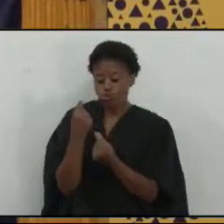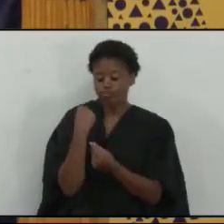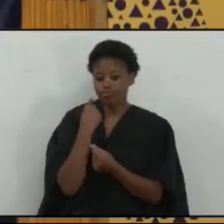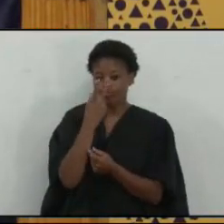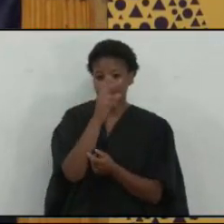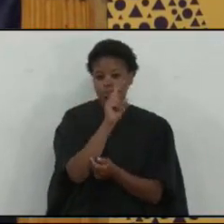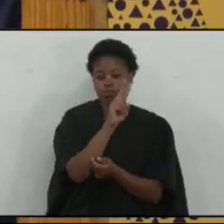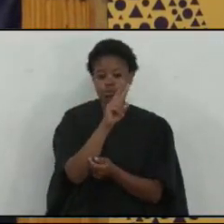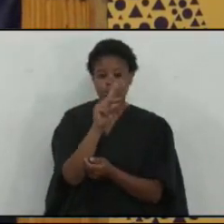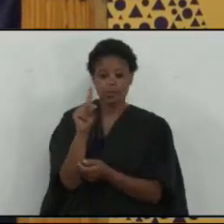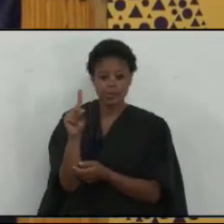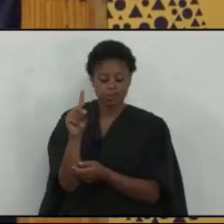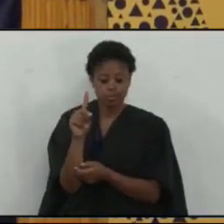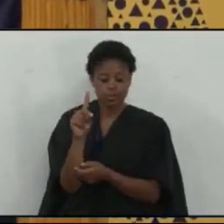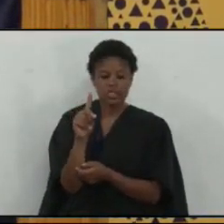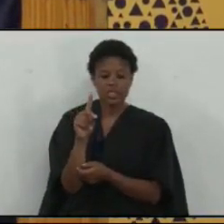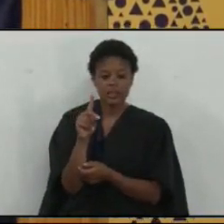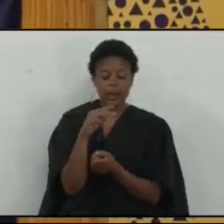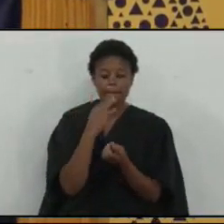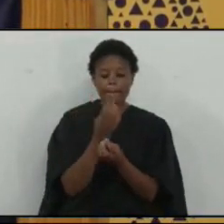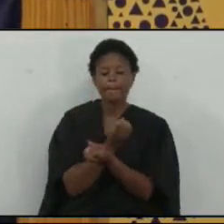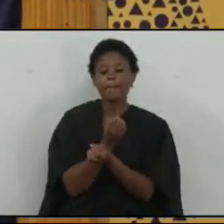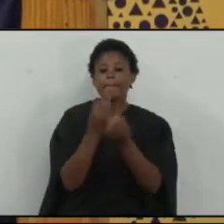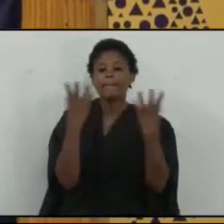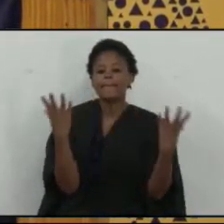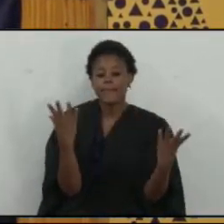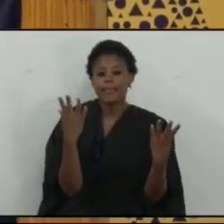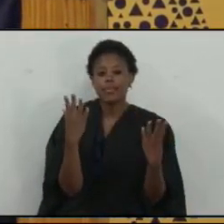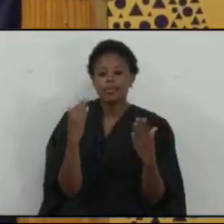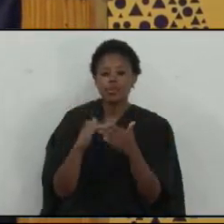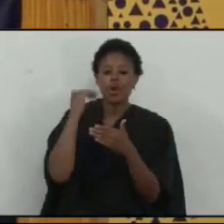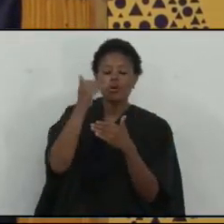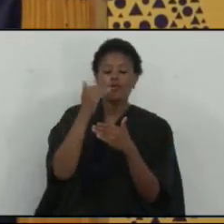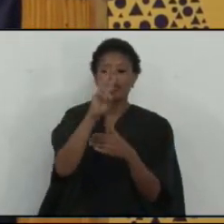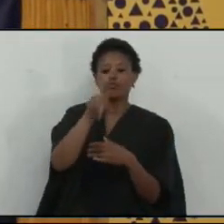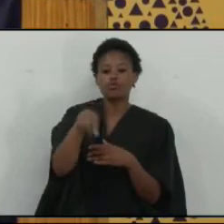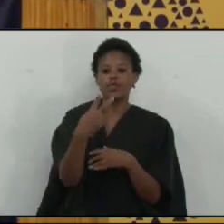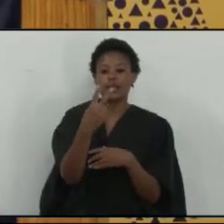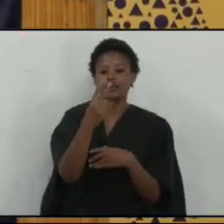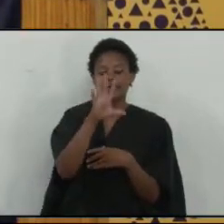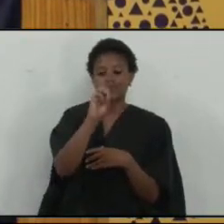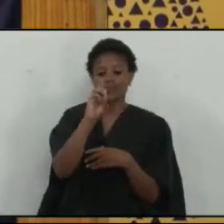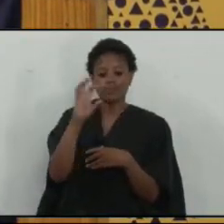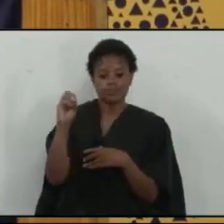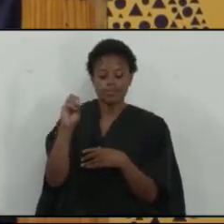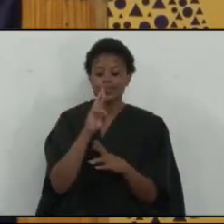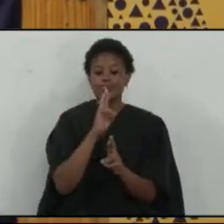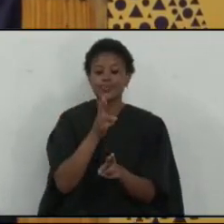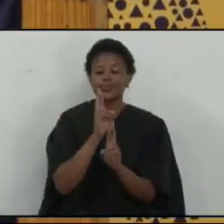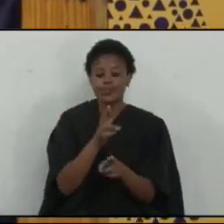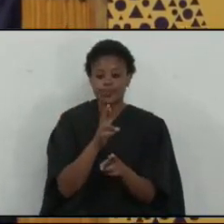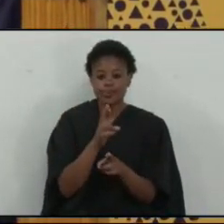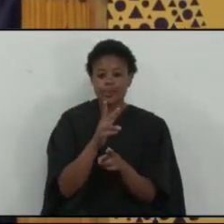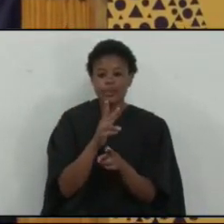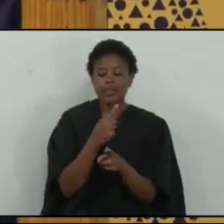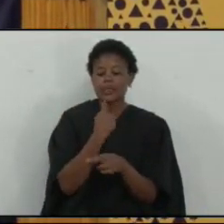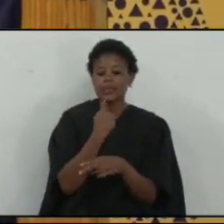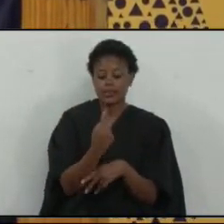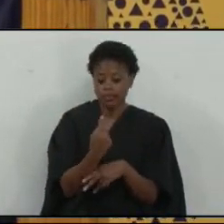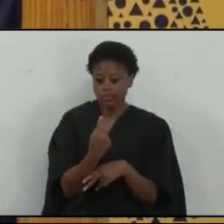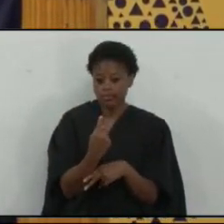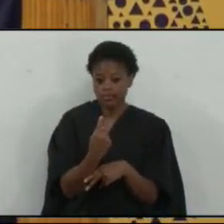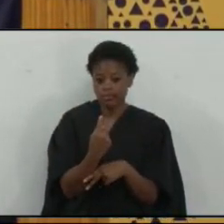2021, in which the majority of over 2,500 respondents